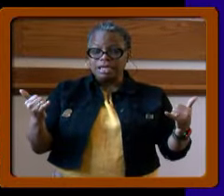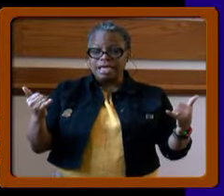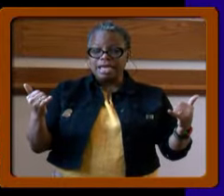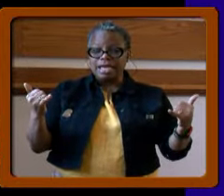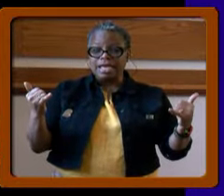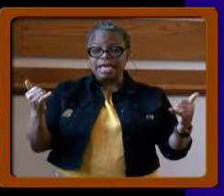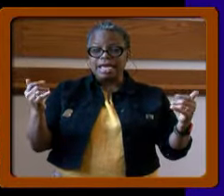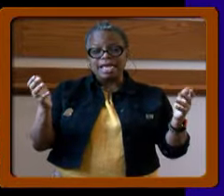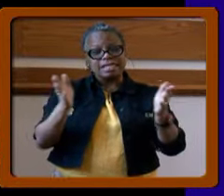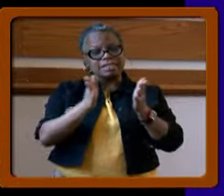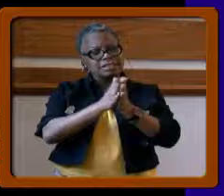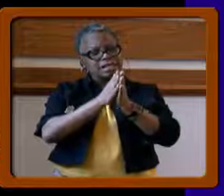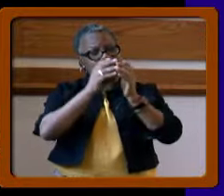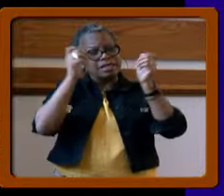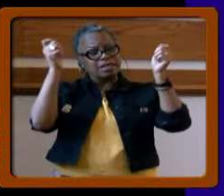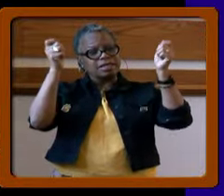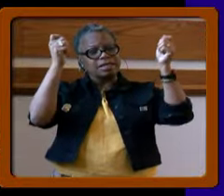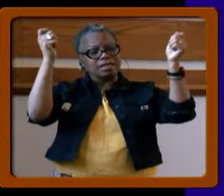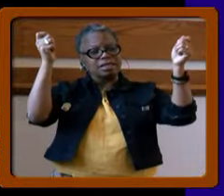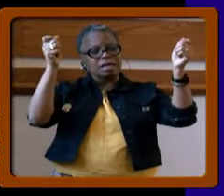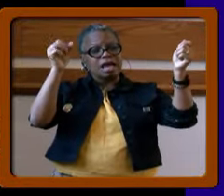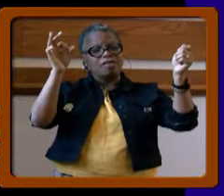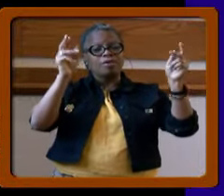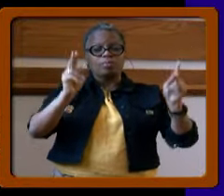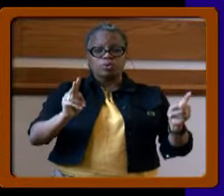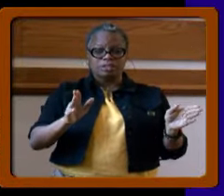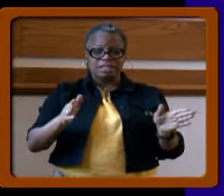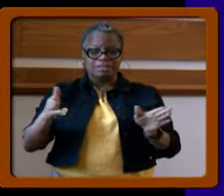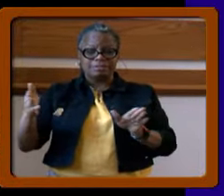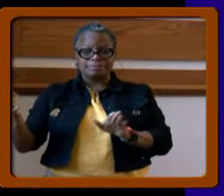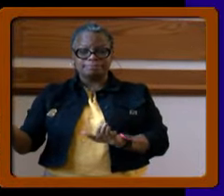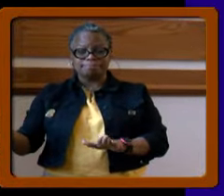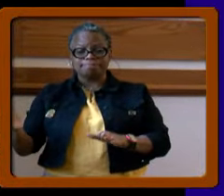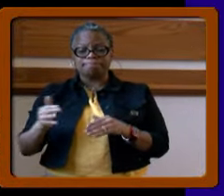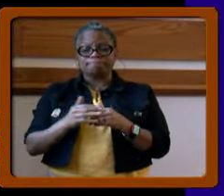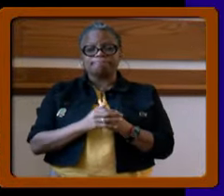anniversary of a death.